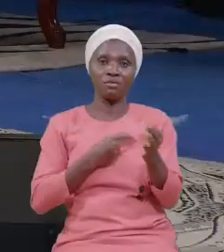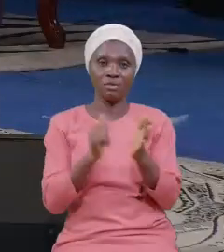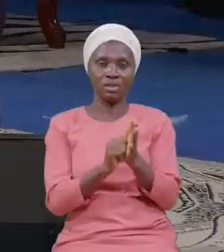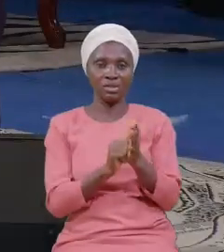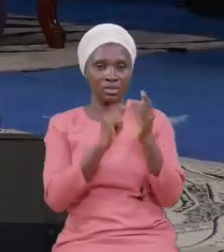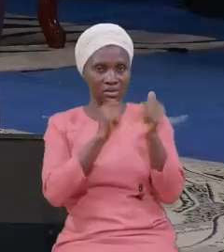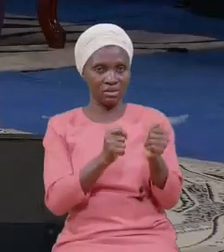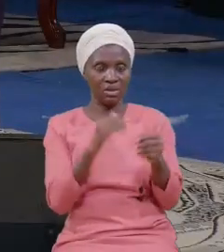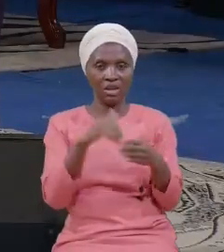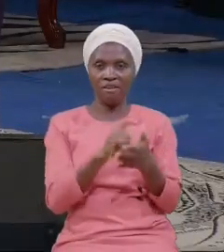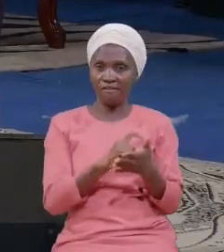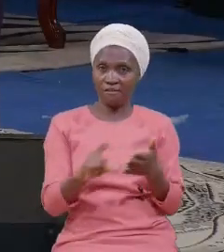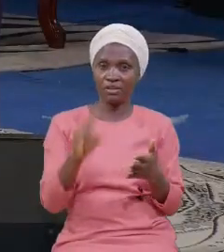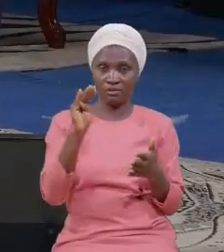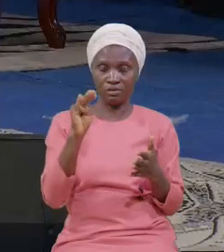but